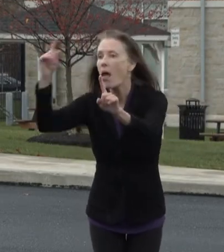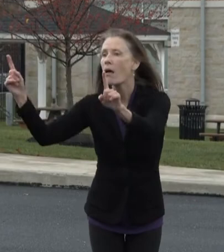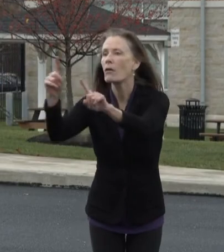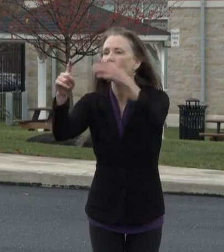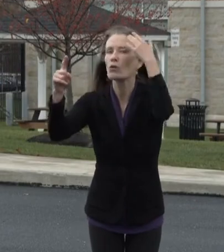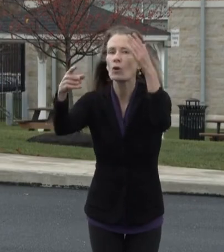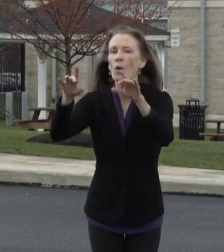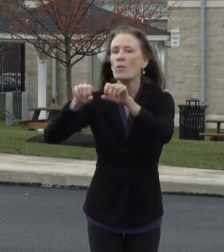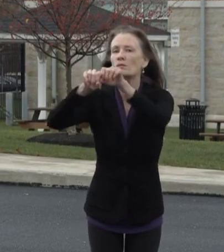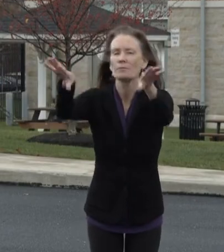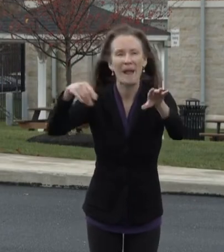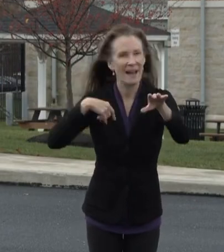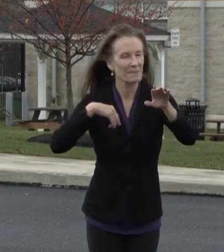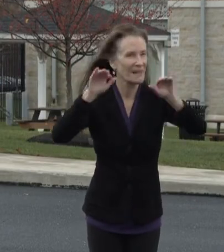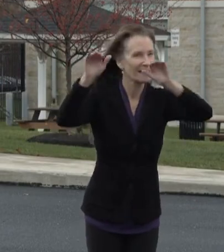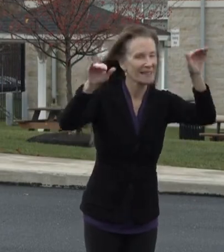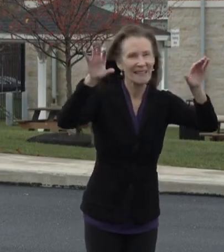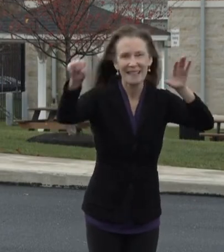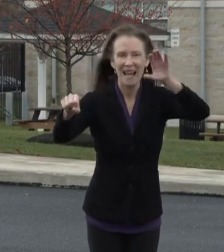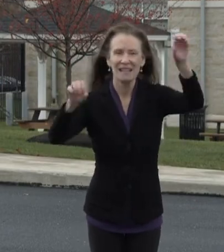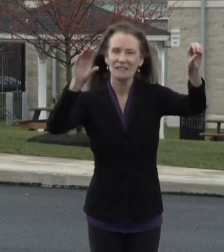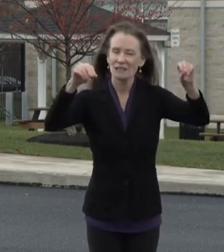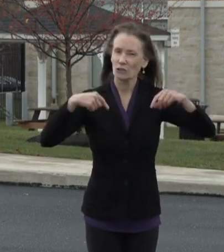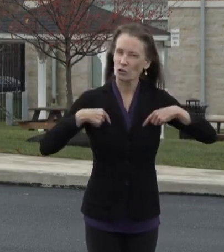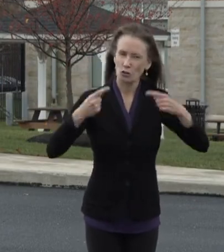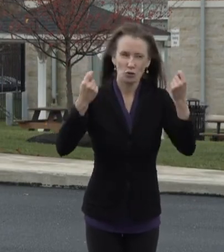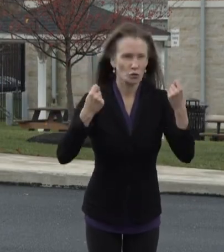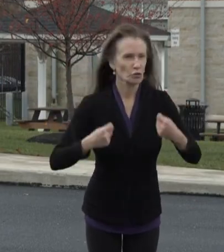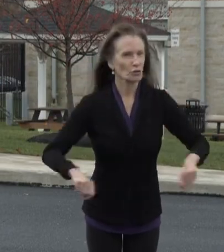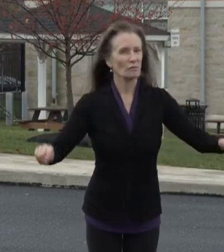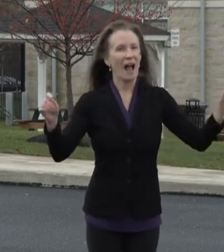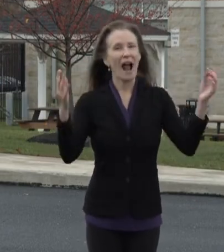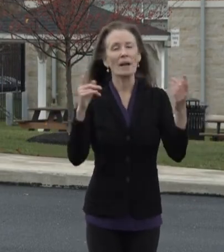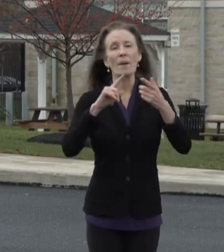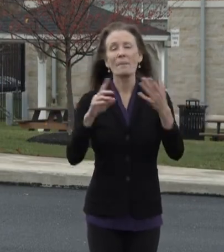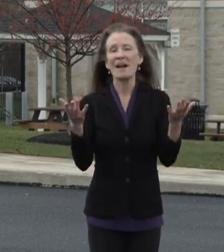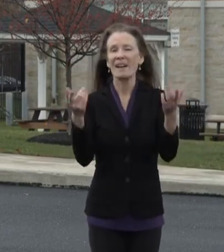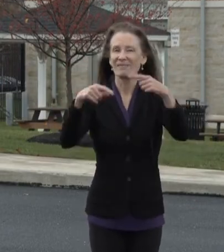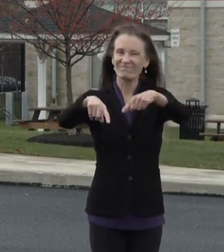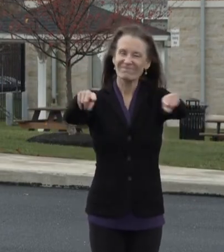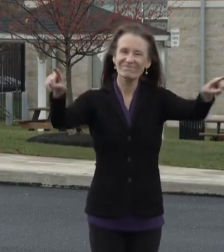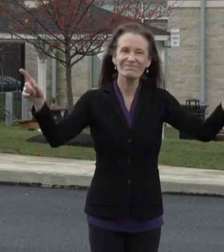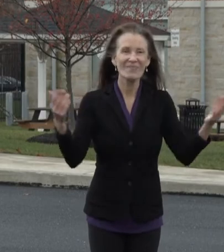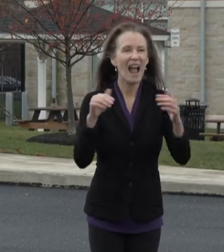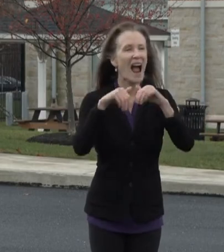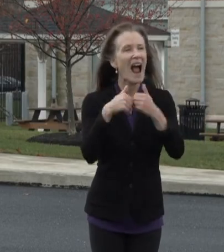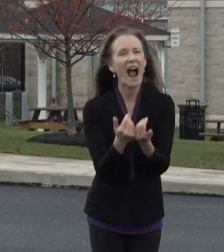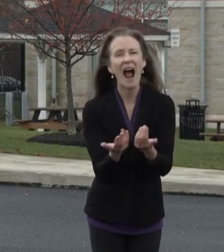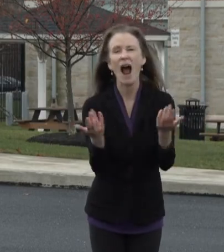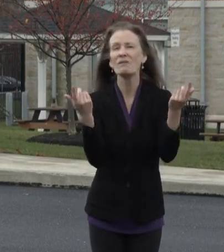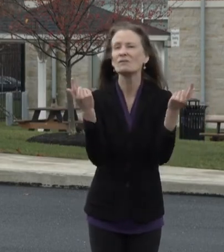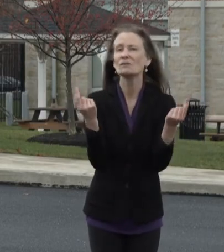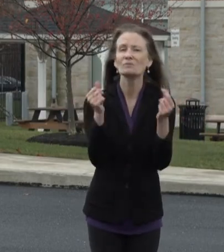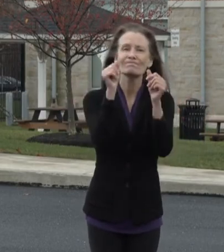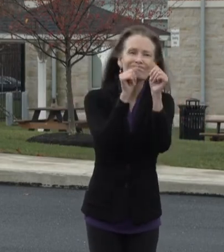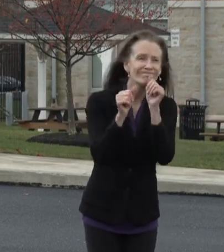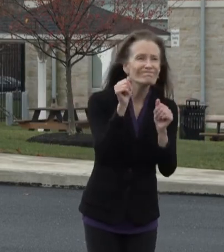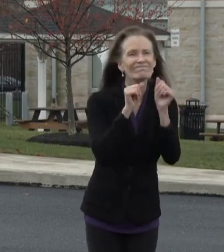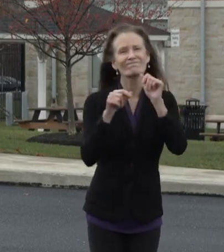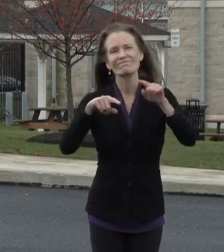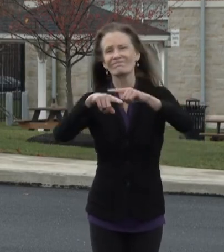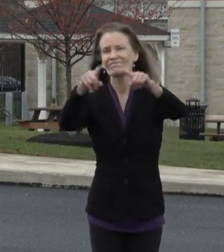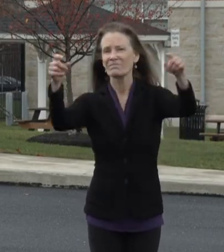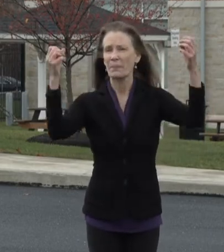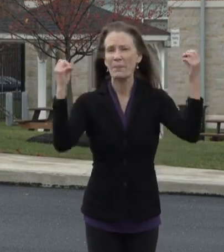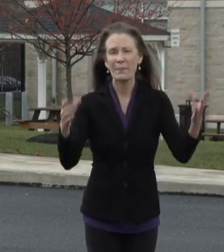way we're coping with the risk is through the methods that we have talked about today. The CVS Omnicare is